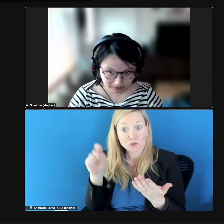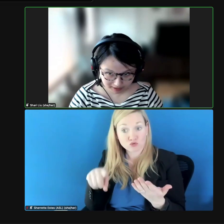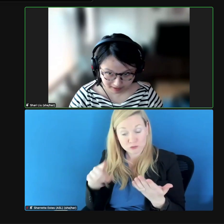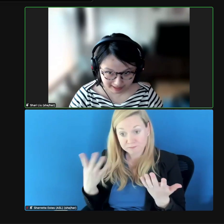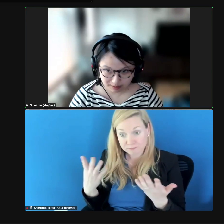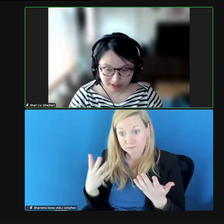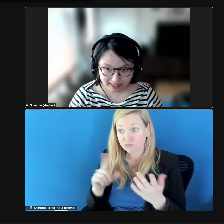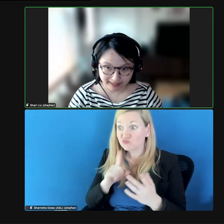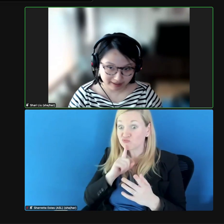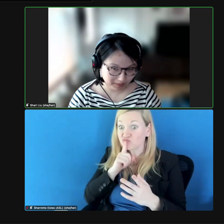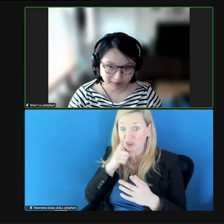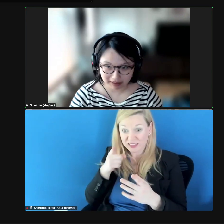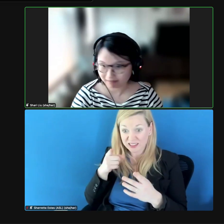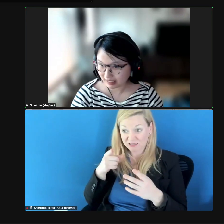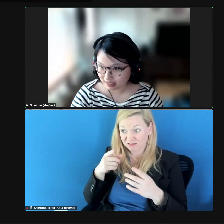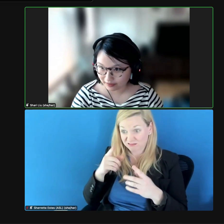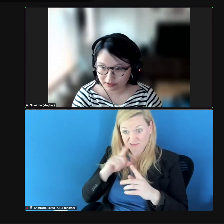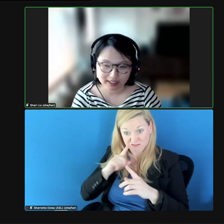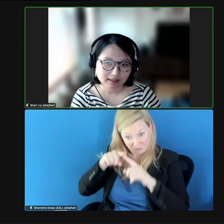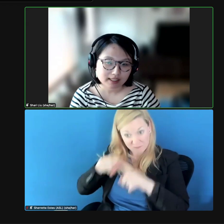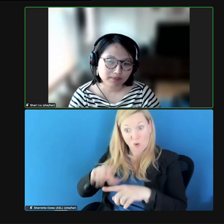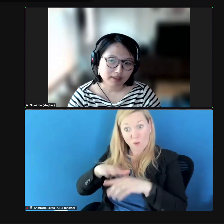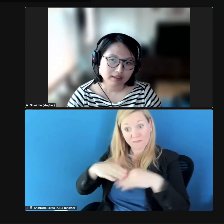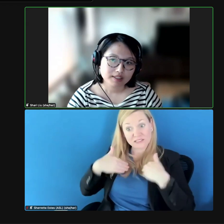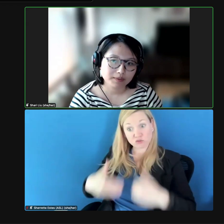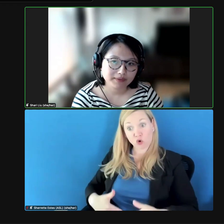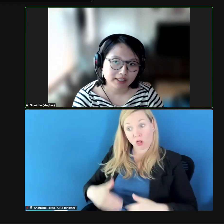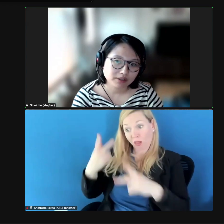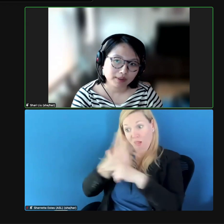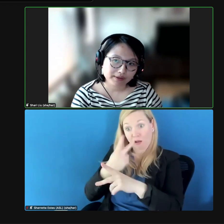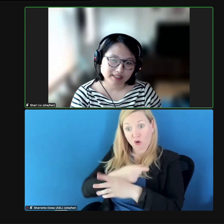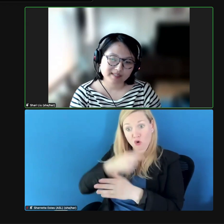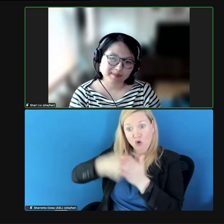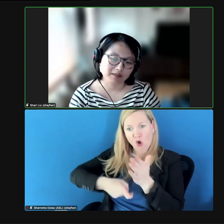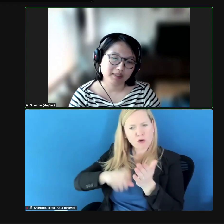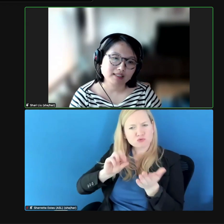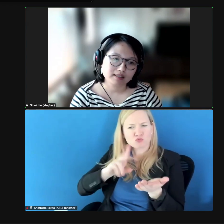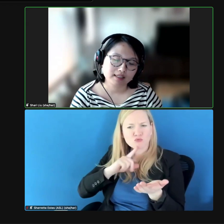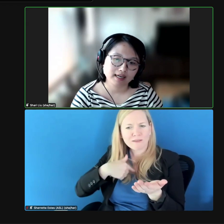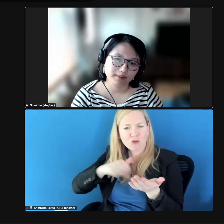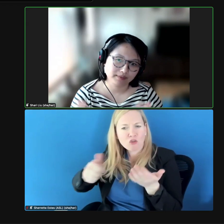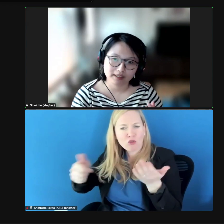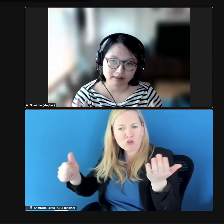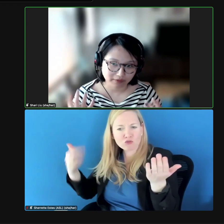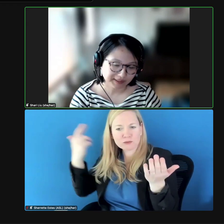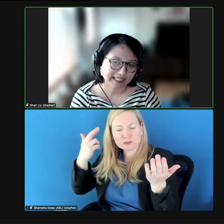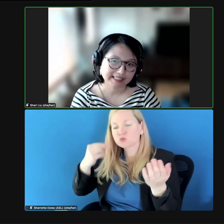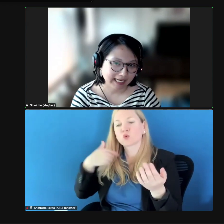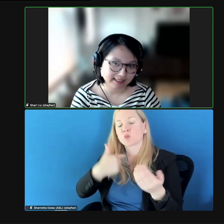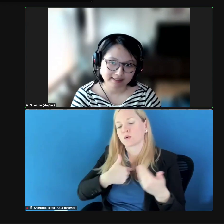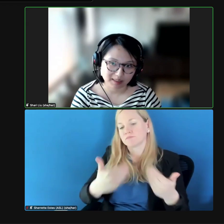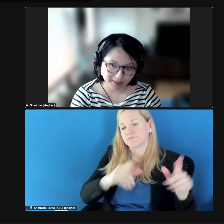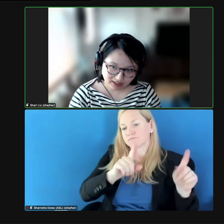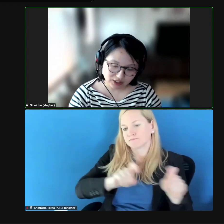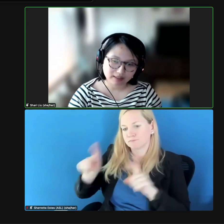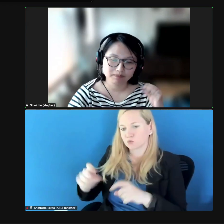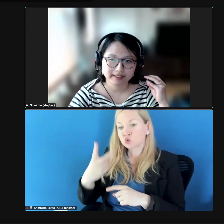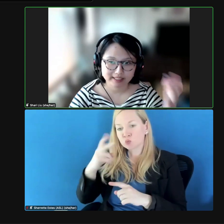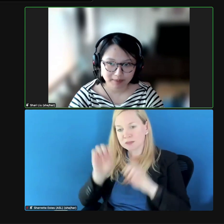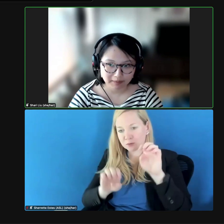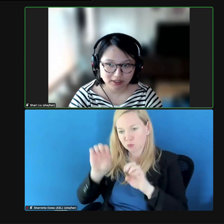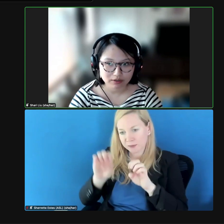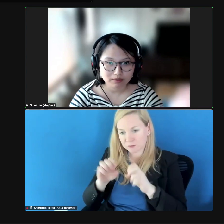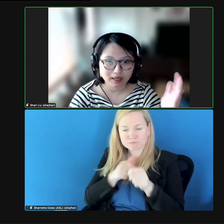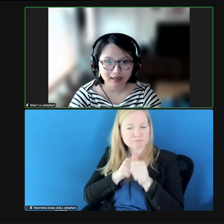really about physical cost per se? It could be about lots of other things. So we ran 2 other experiments that are following exactly the same logic.